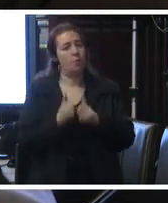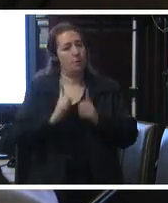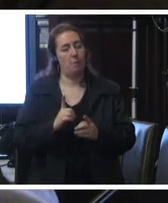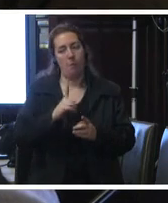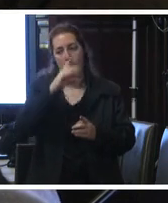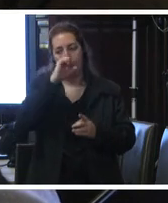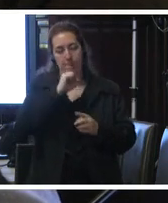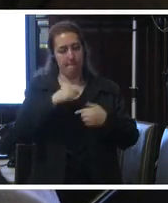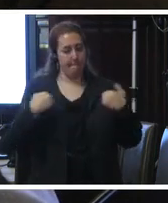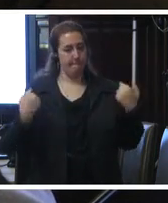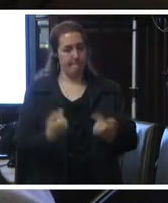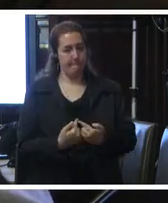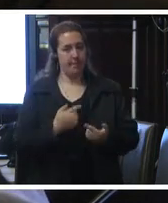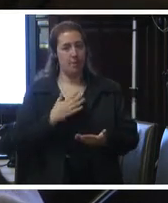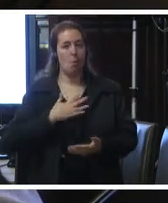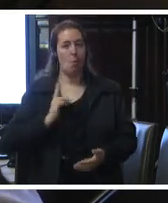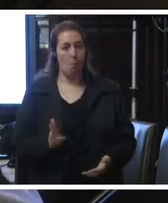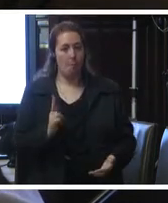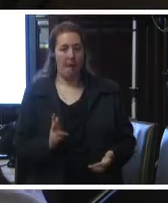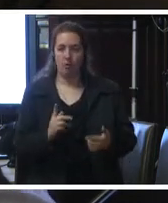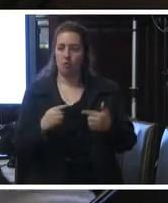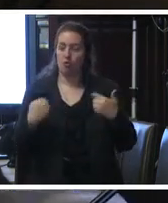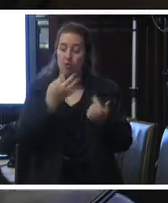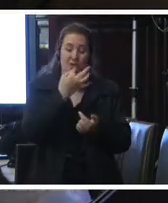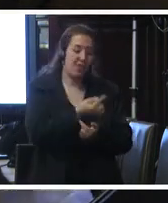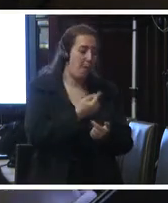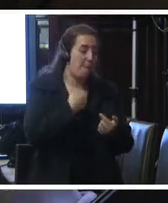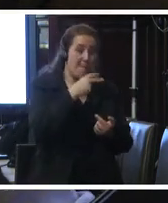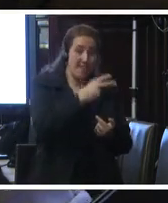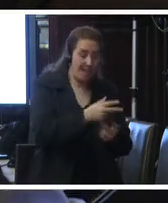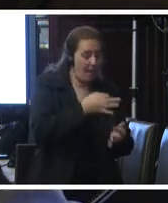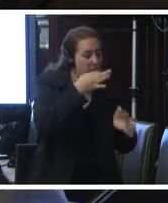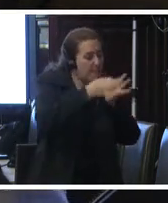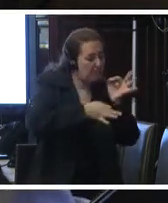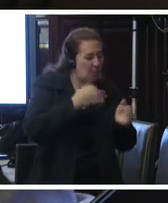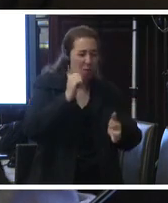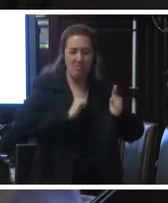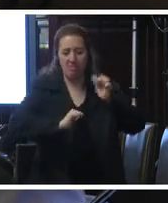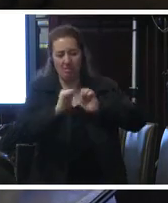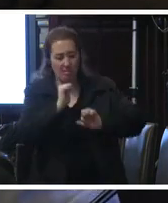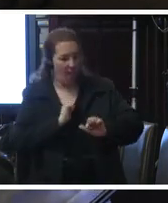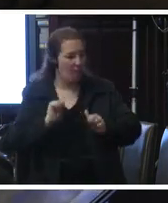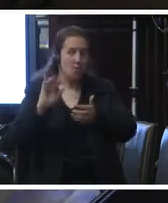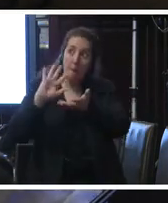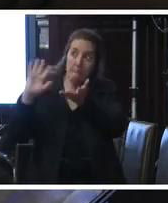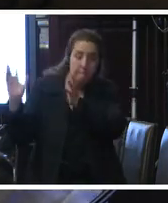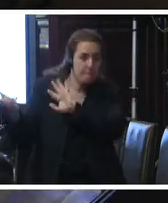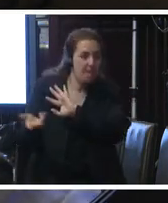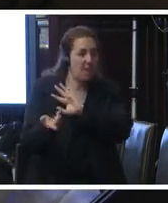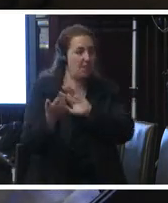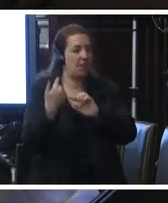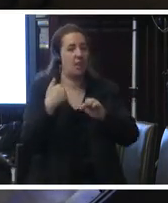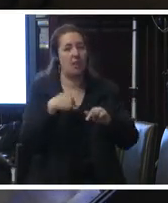used to say to my daughter when I tried to explain the damage being done to the environment, that because we were